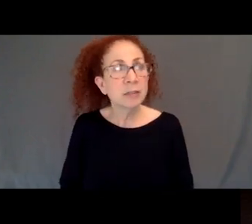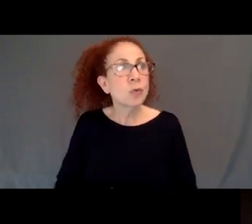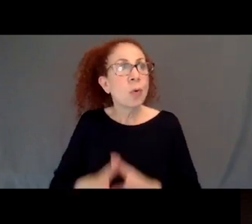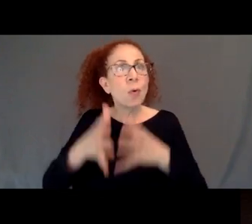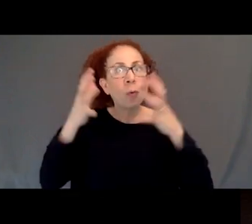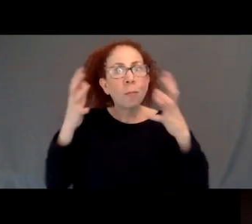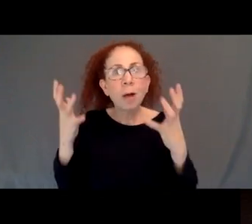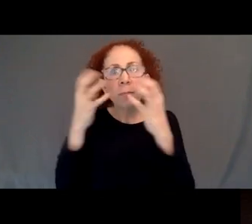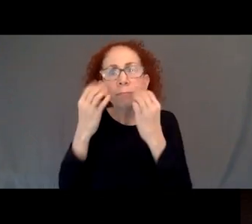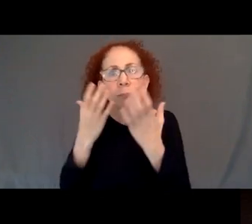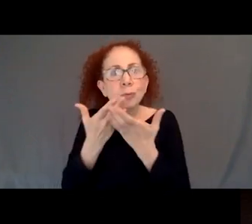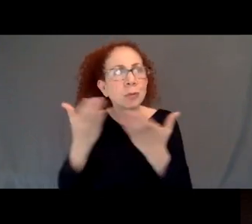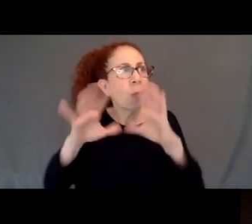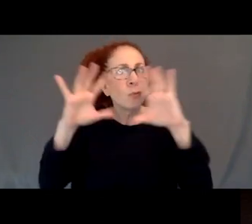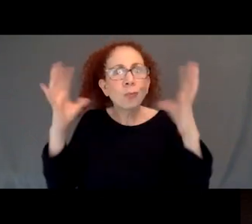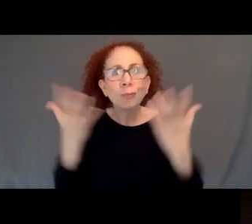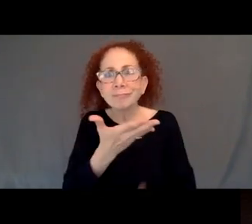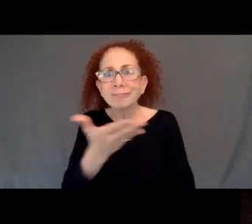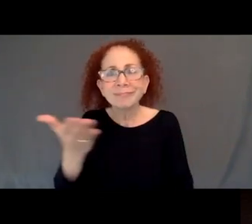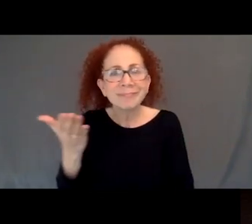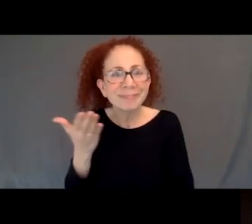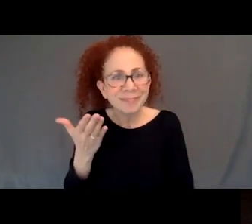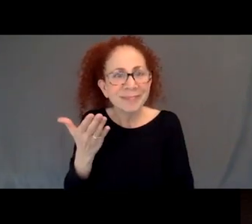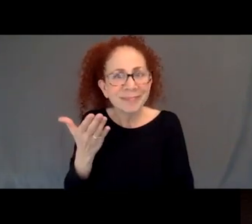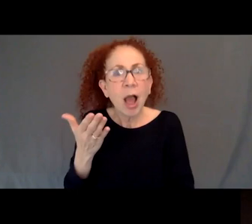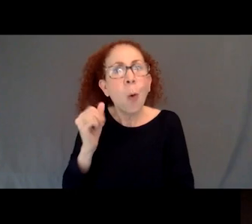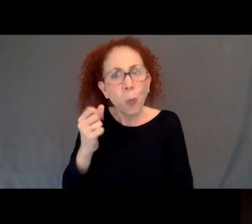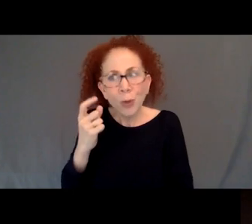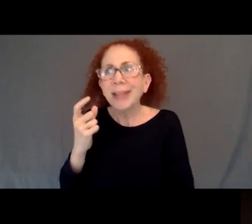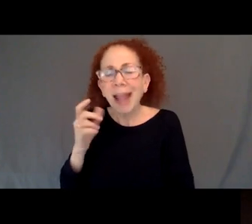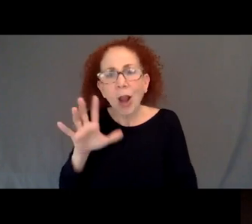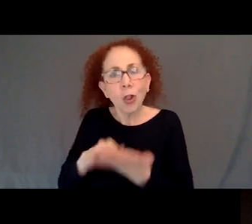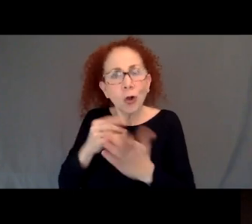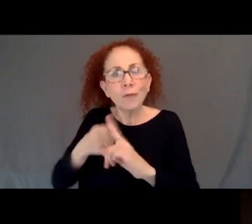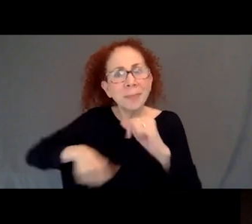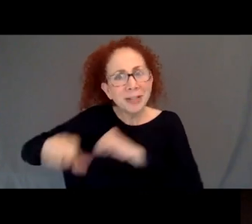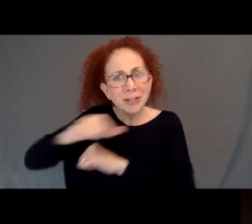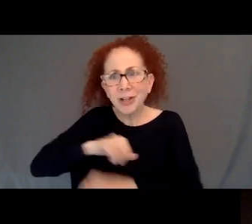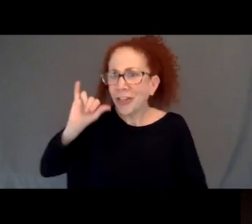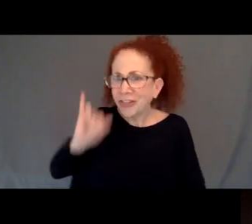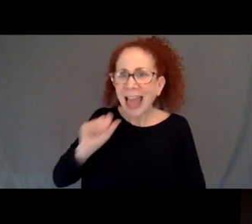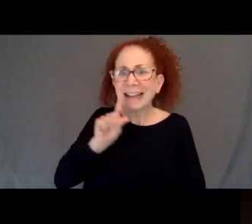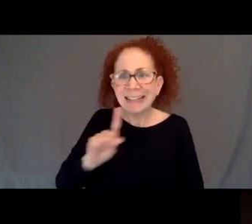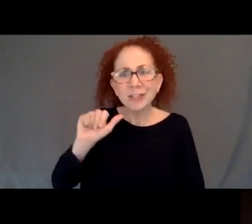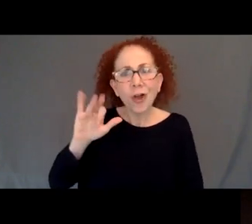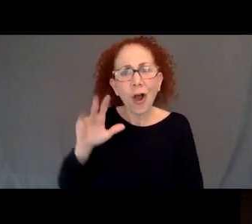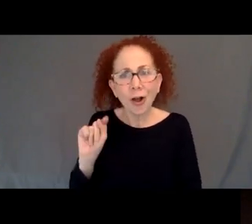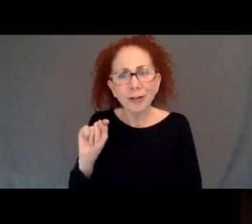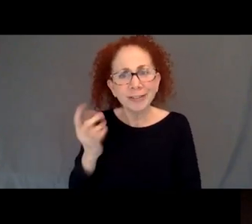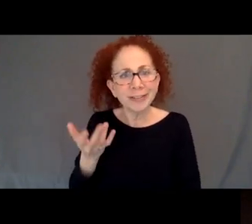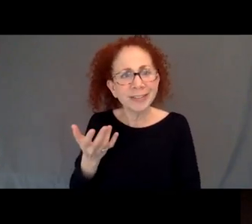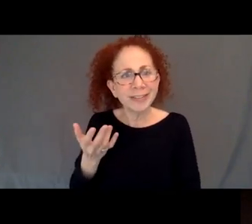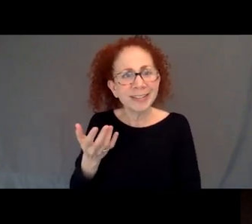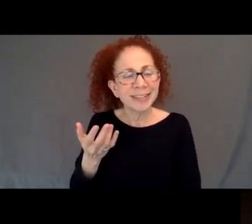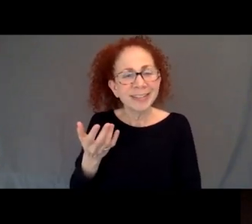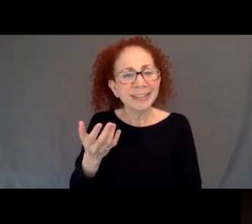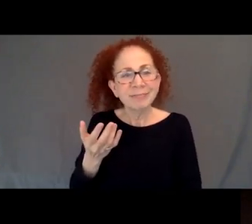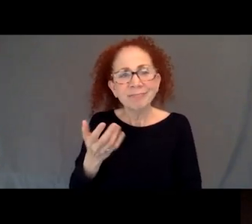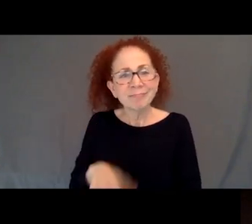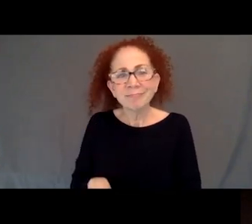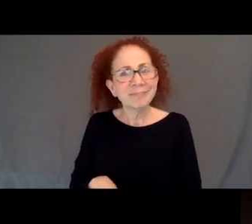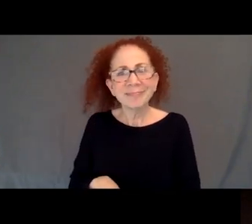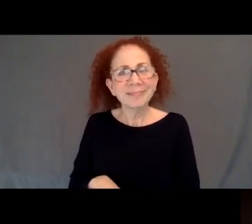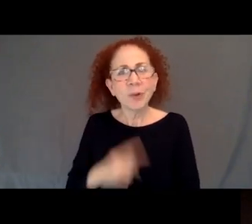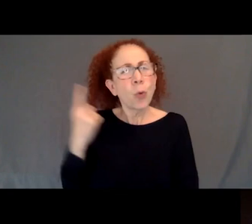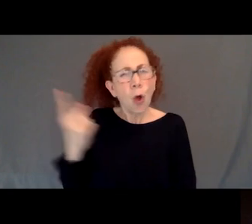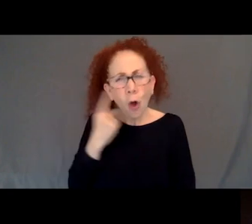so much beauty in the world around us, and we can pull from one another. Like, that's art, you know? Like,